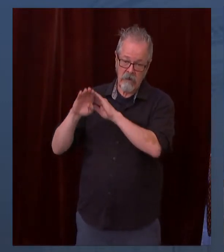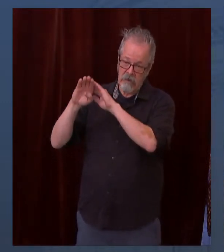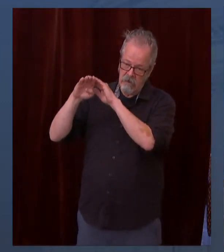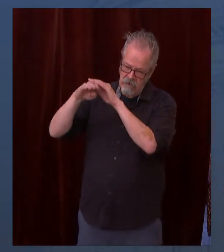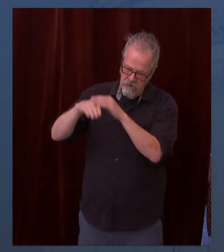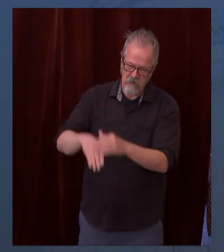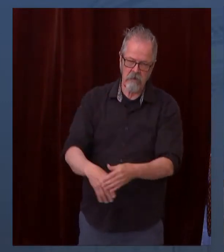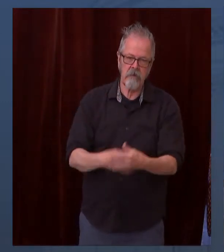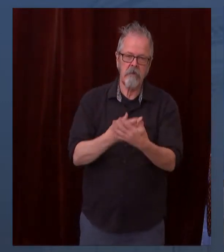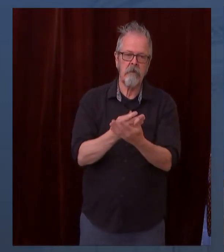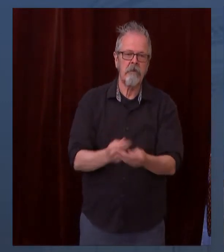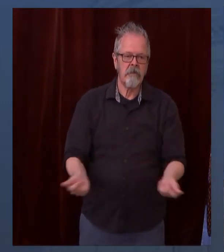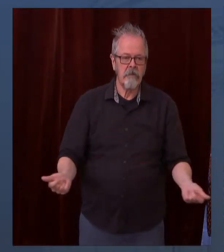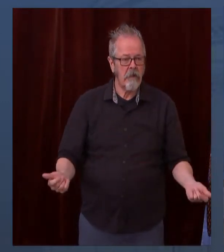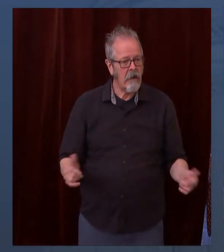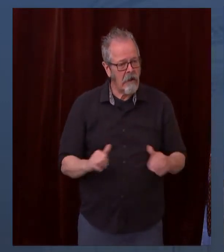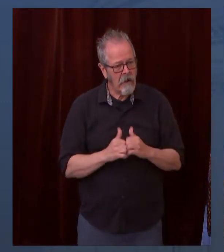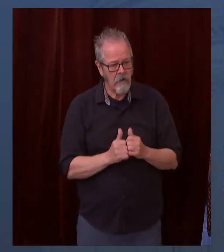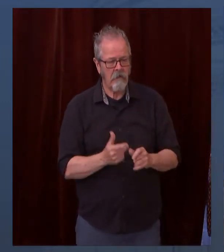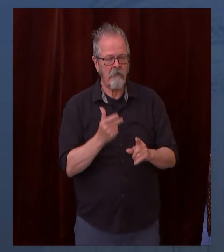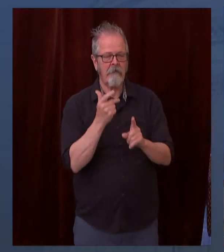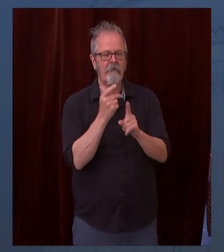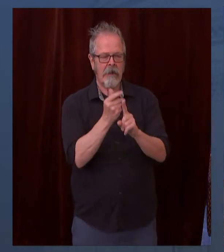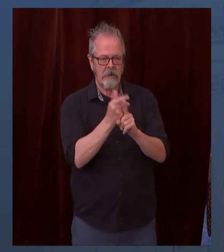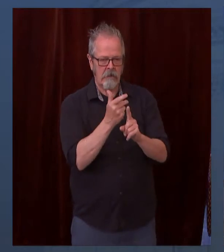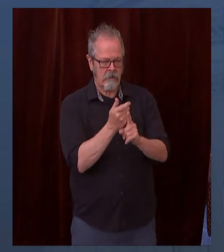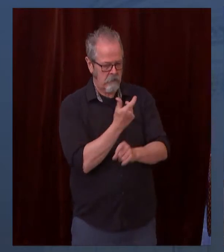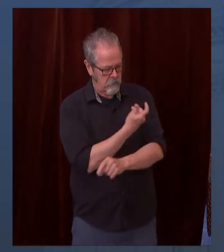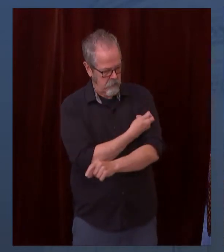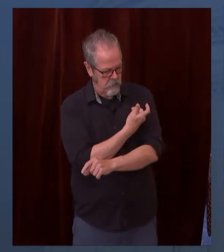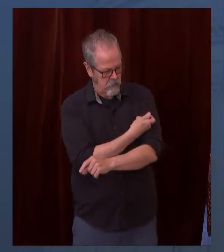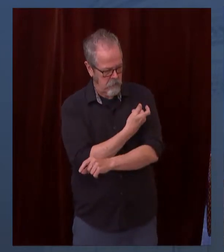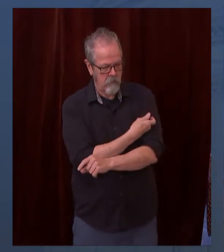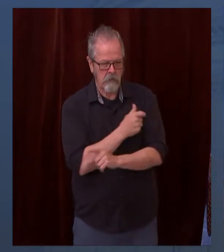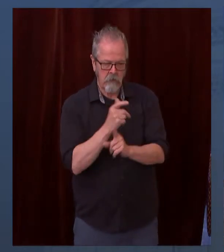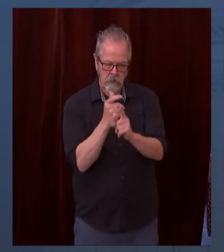have already got vaccines and continue to do so.